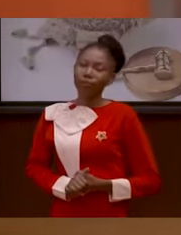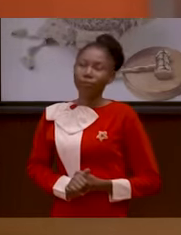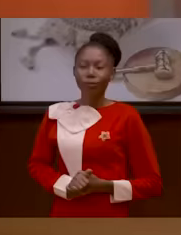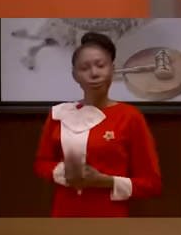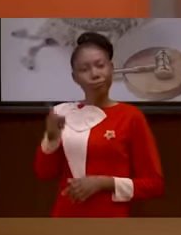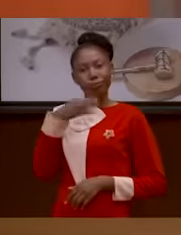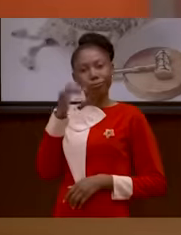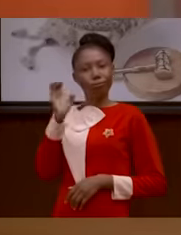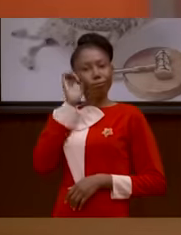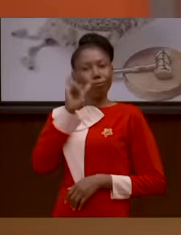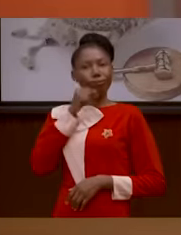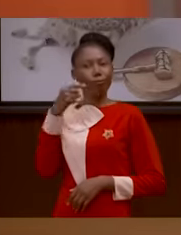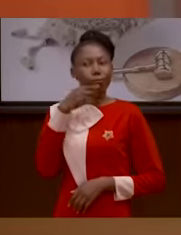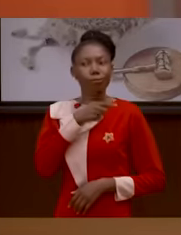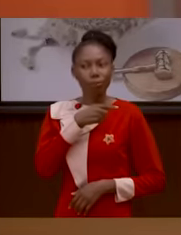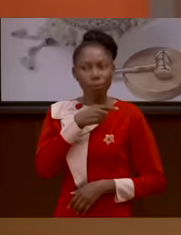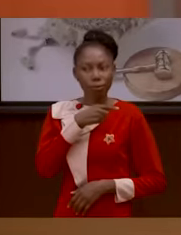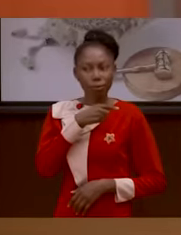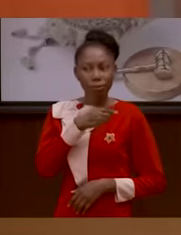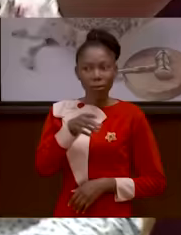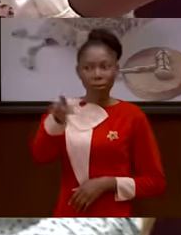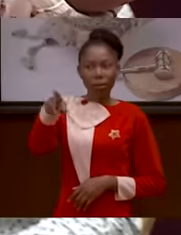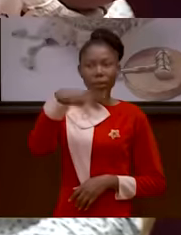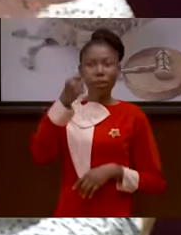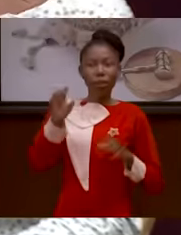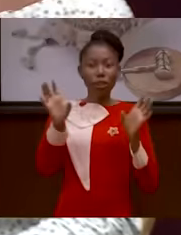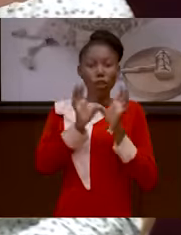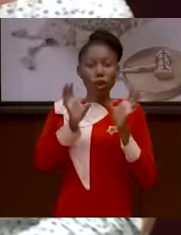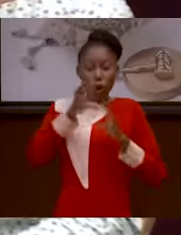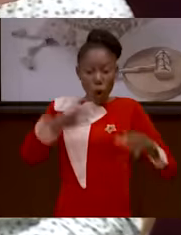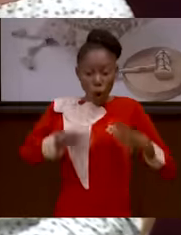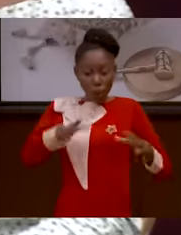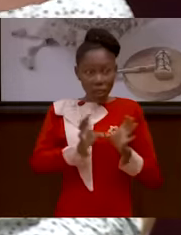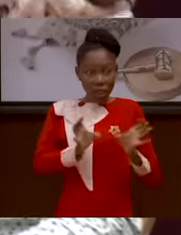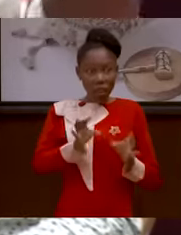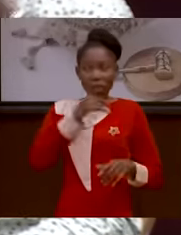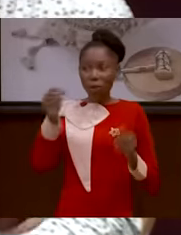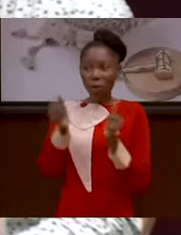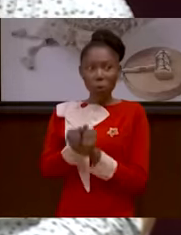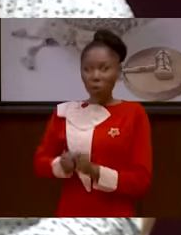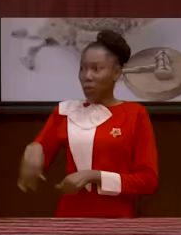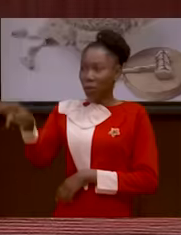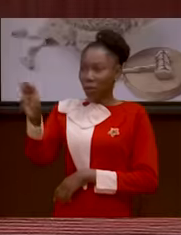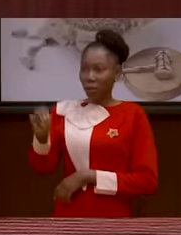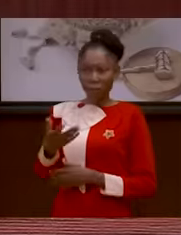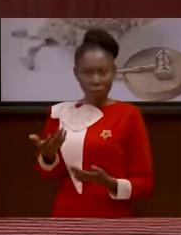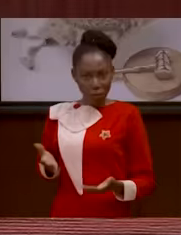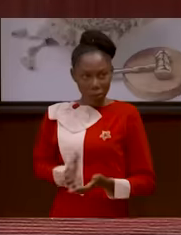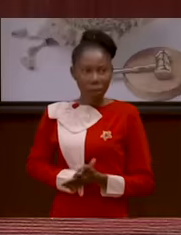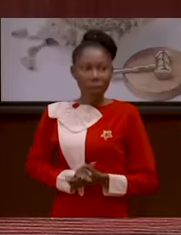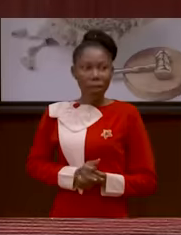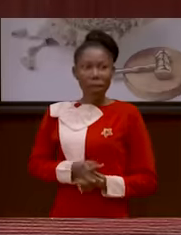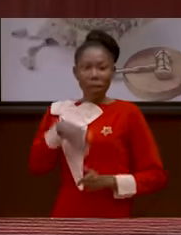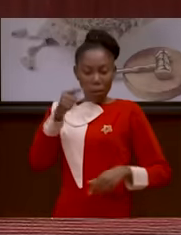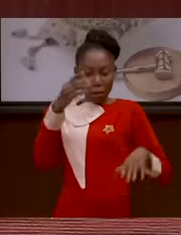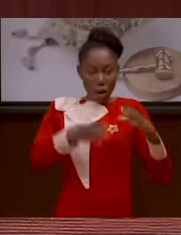She's lying on me. The court certificate is with the mother, not with him. Court certificate is nothing. Okay. All you